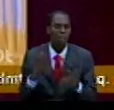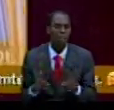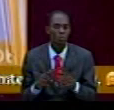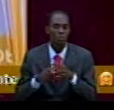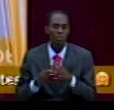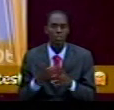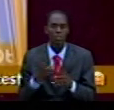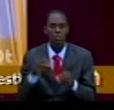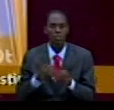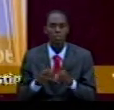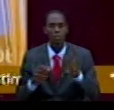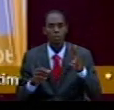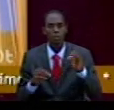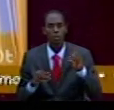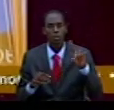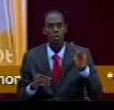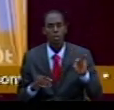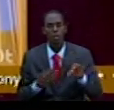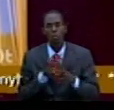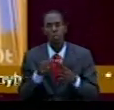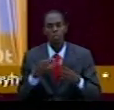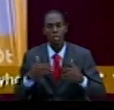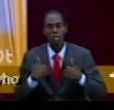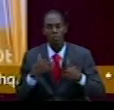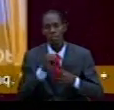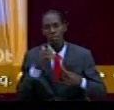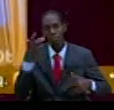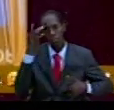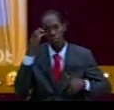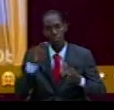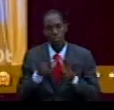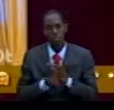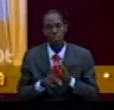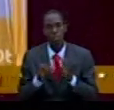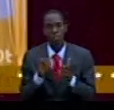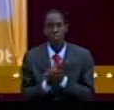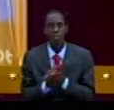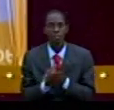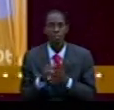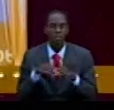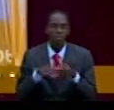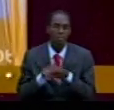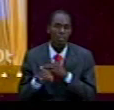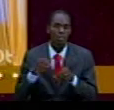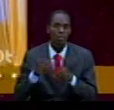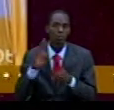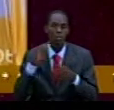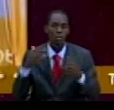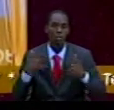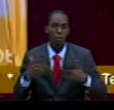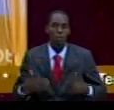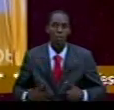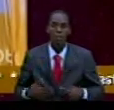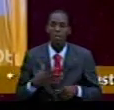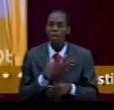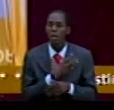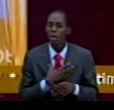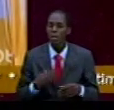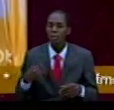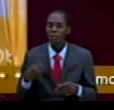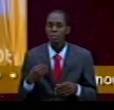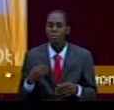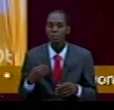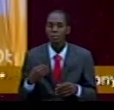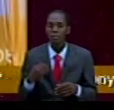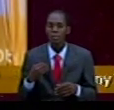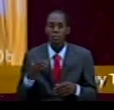2018 when I had pneumonia. It entered my lungs, my bone, everywhere. It was, I ran tests, I